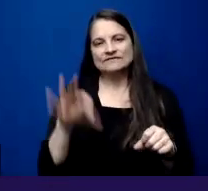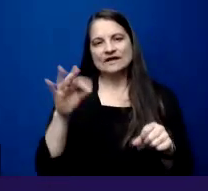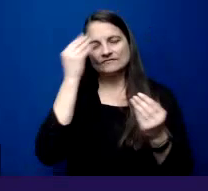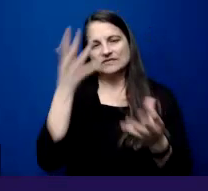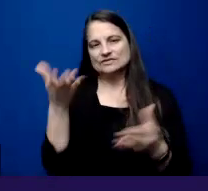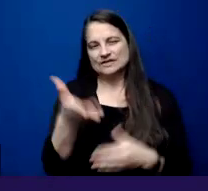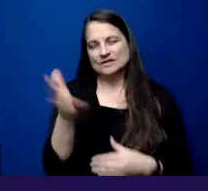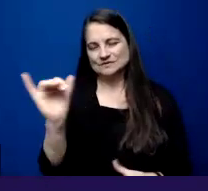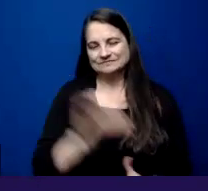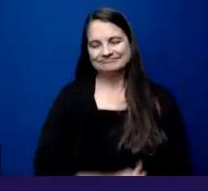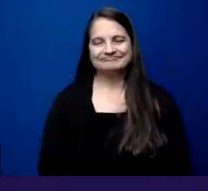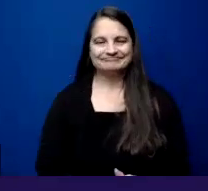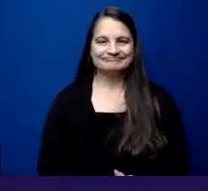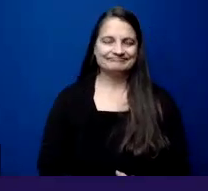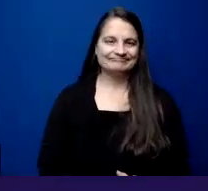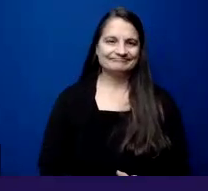well.